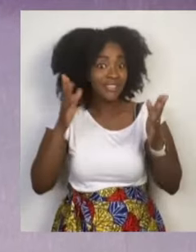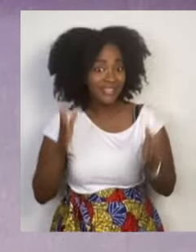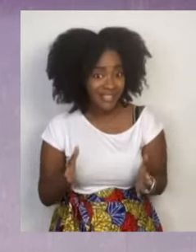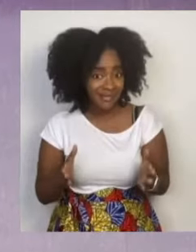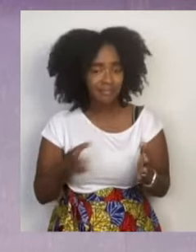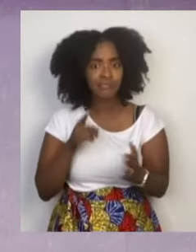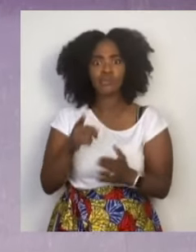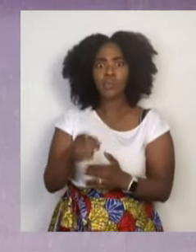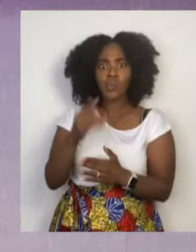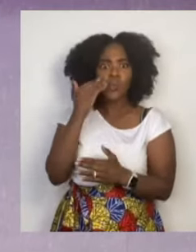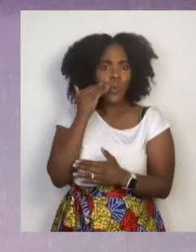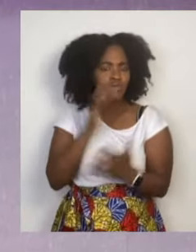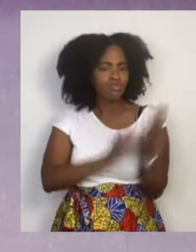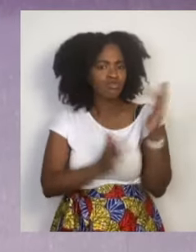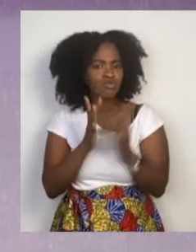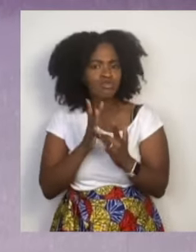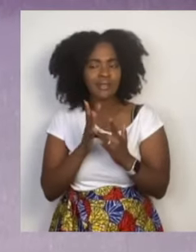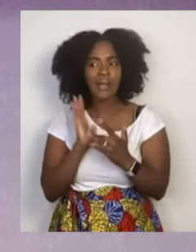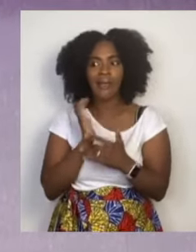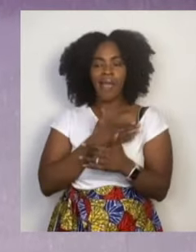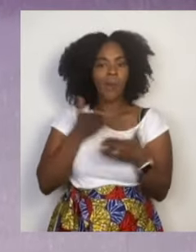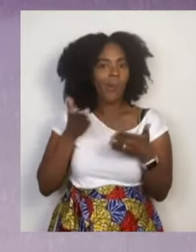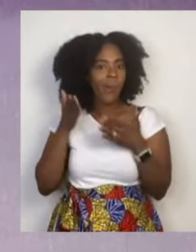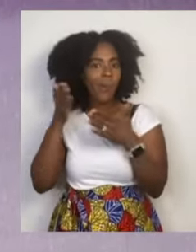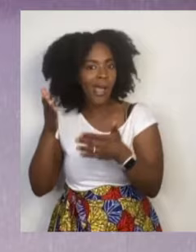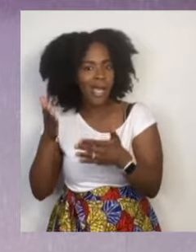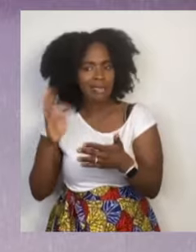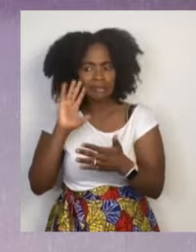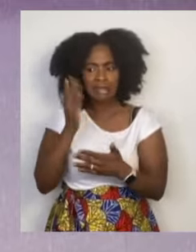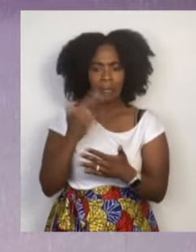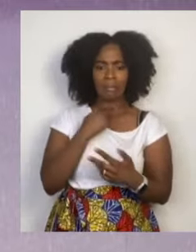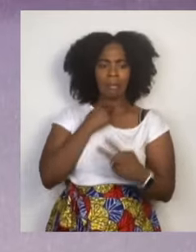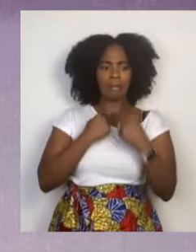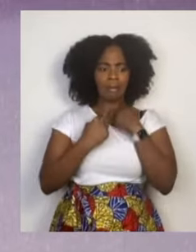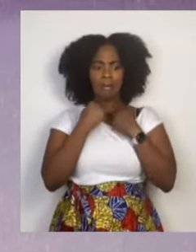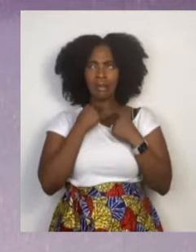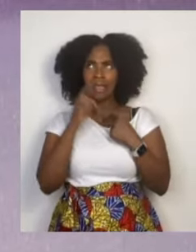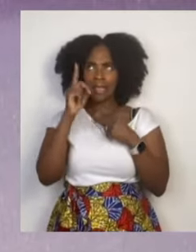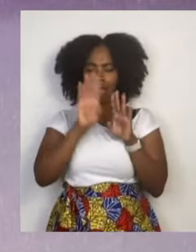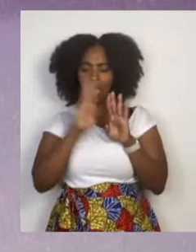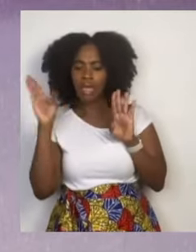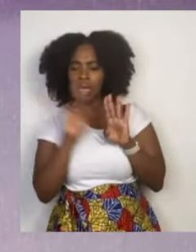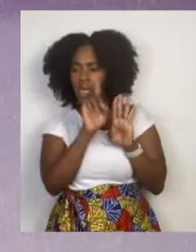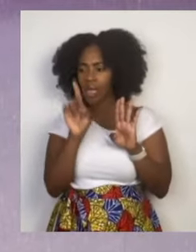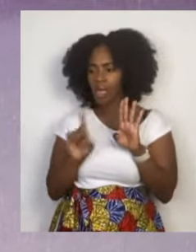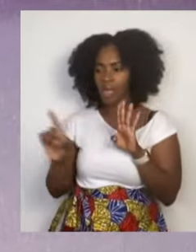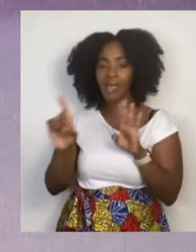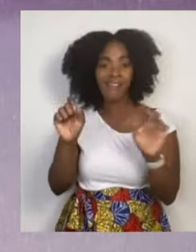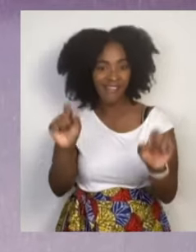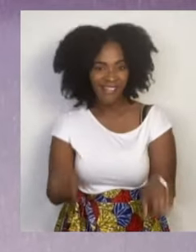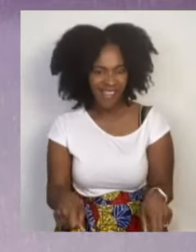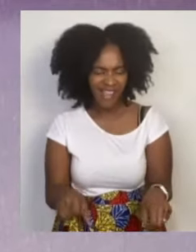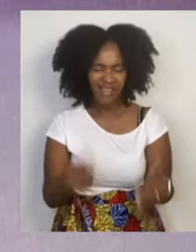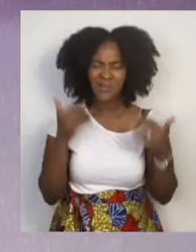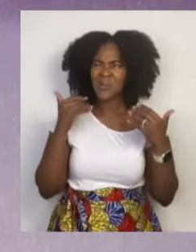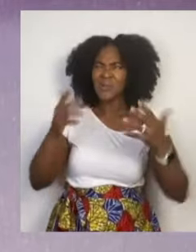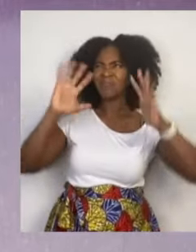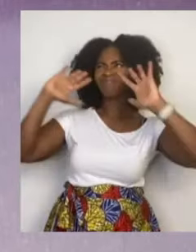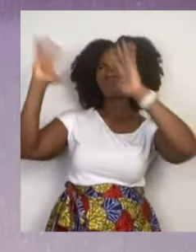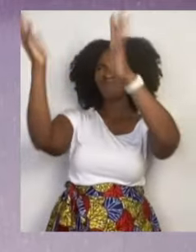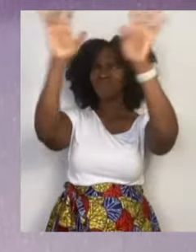Hallelujah. Come on and open up your mouth and give God praise all over the house this morning. Come on and lift him